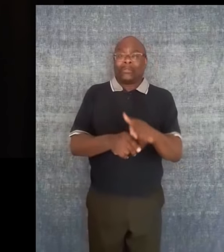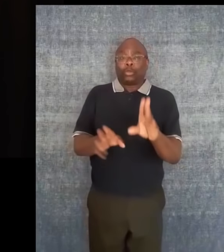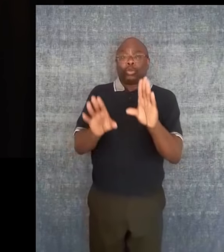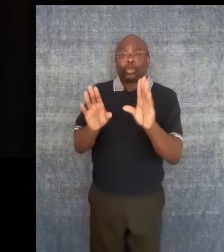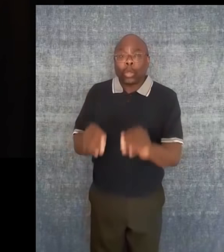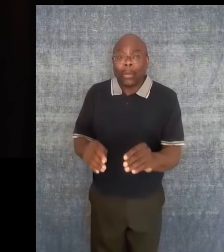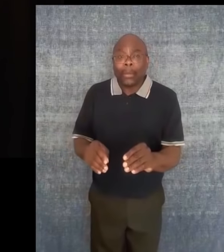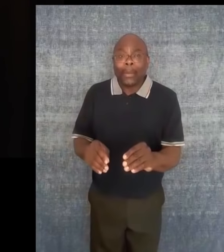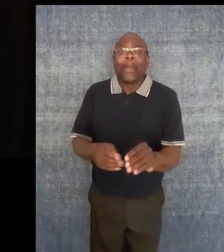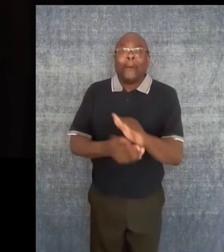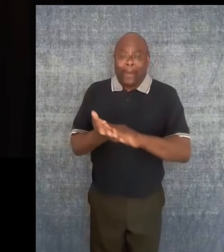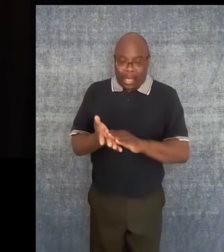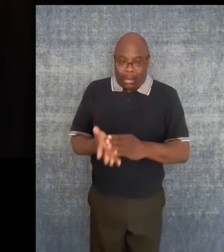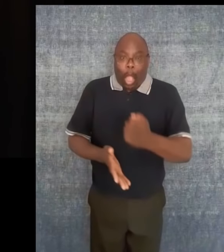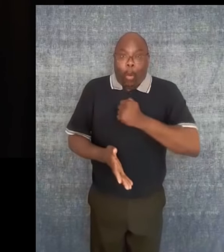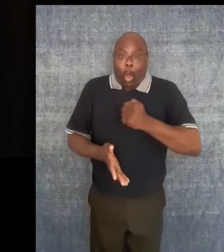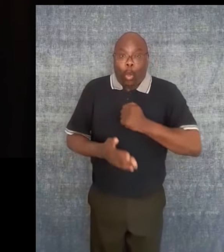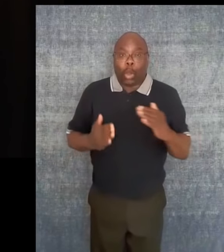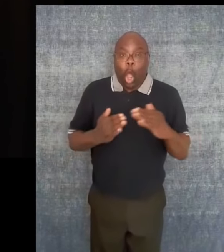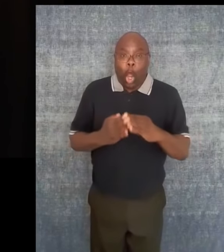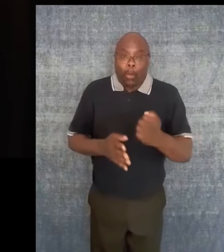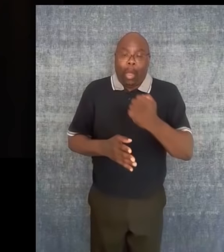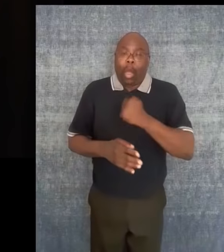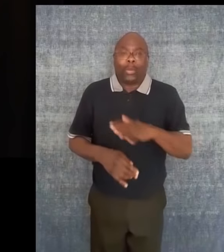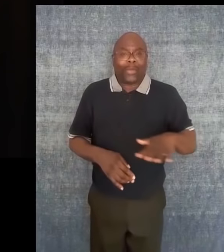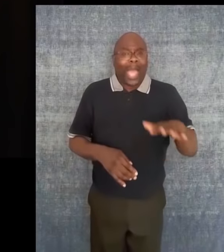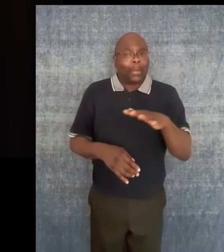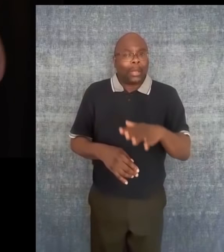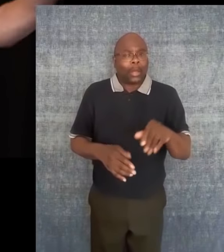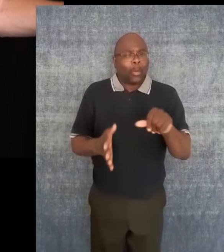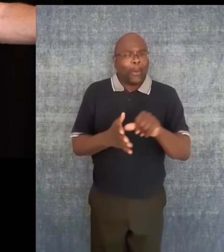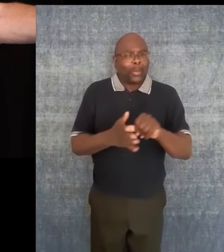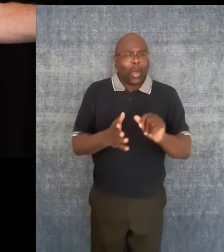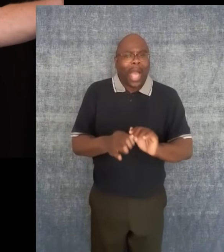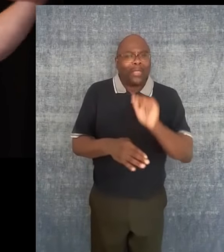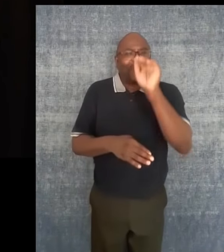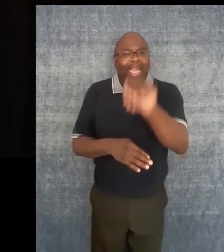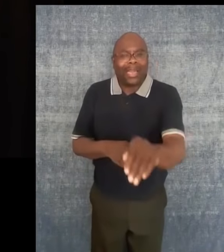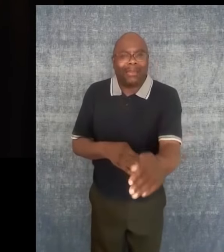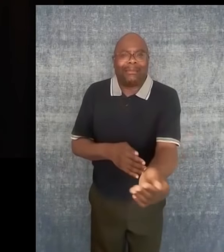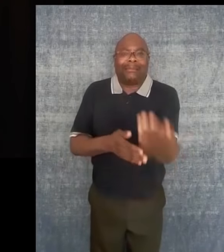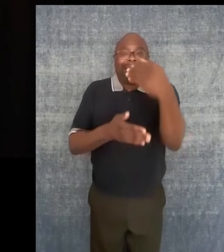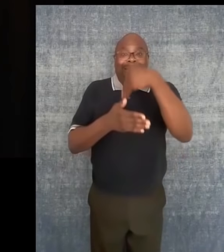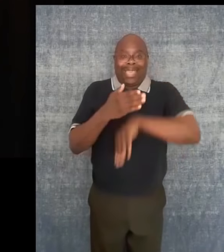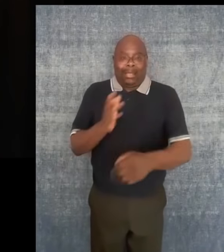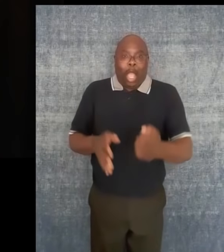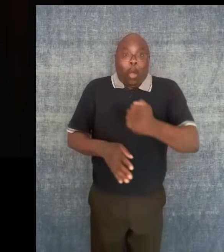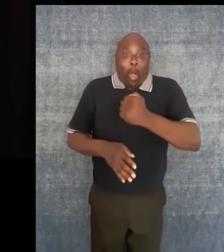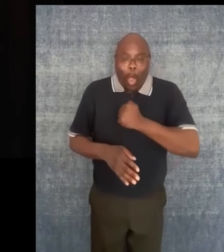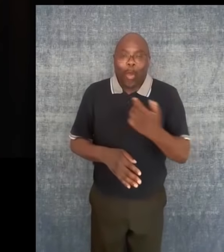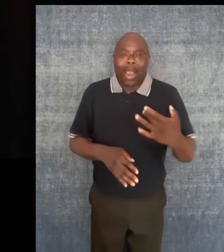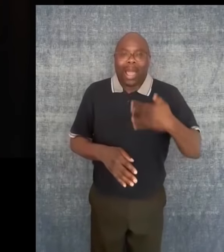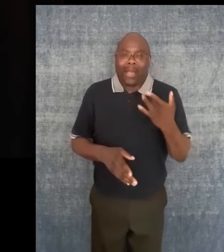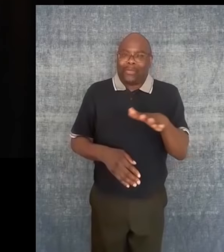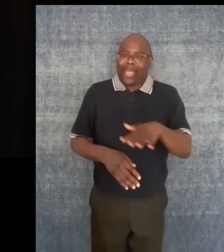But that comes right into our own homes and families. It's getting a bit closer, isn't it? It's not just out there in the world. It's in us, in